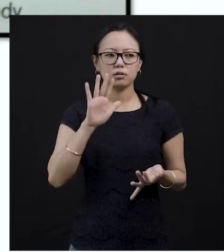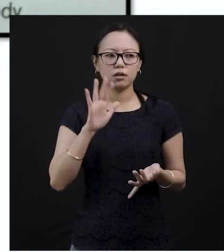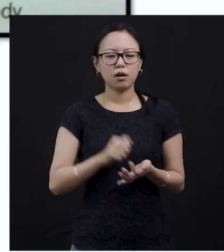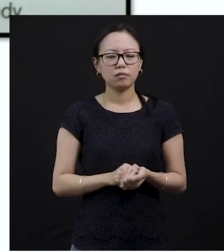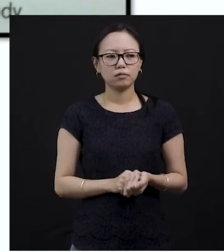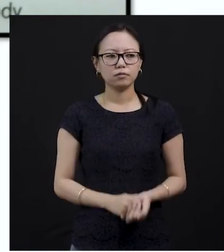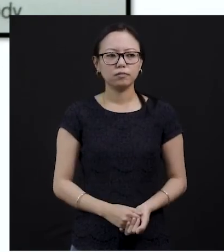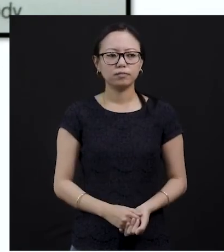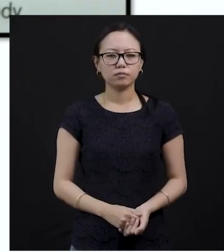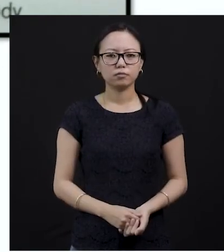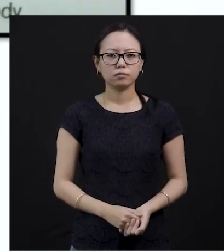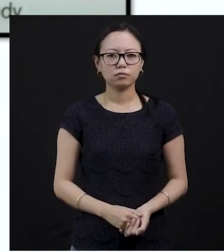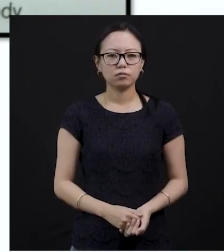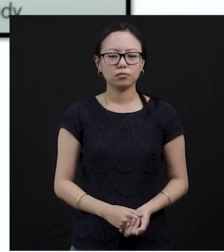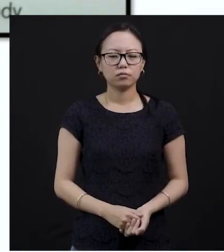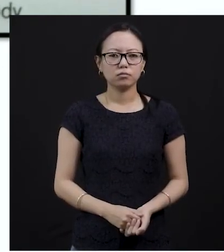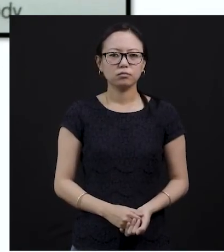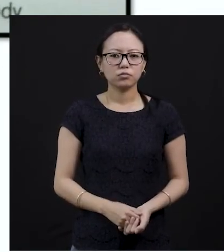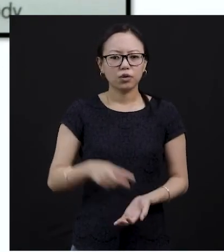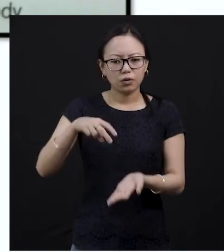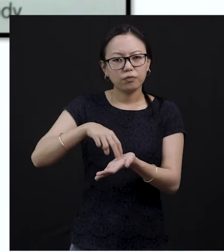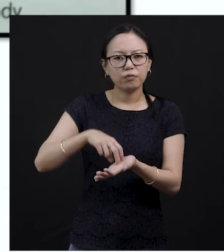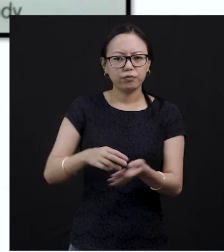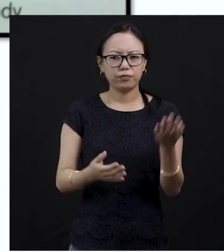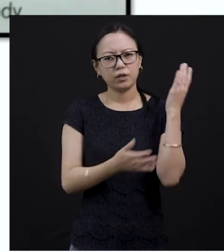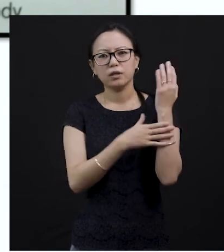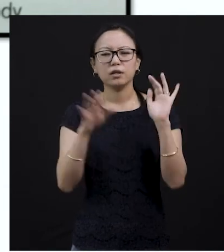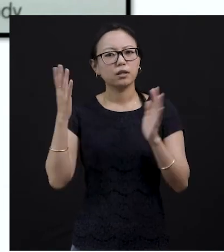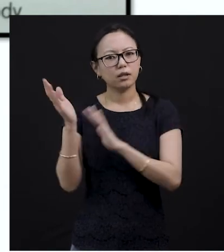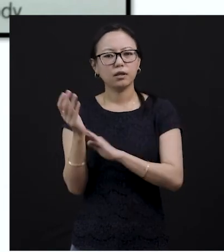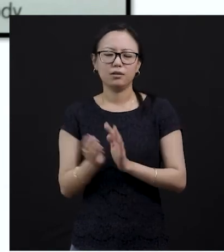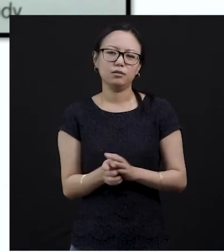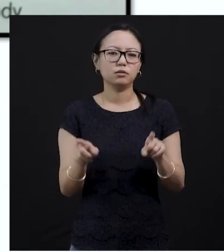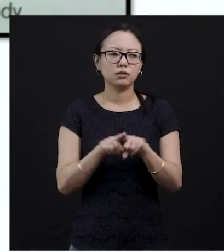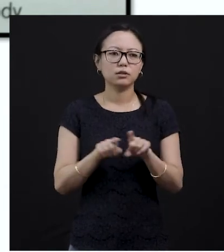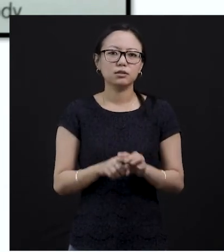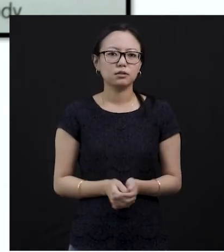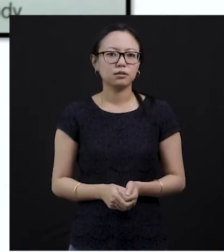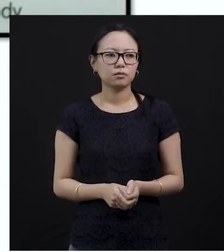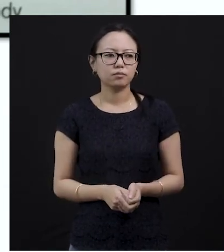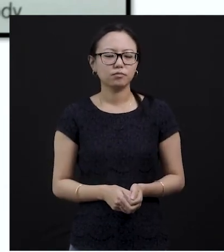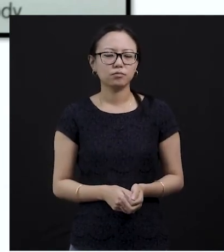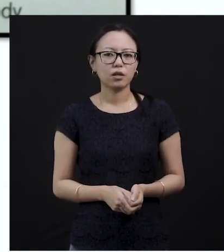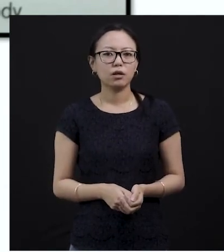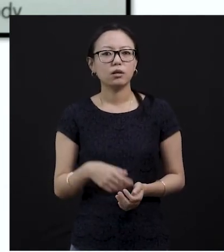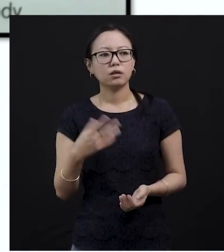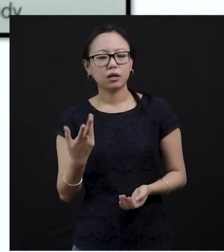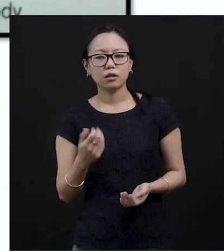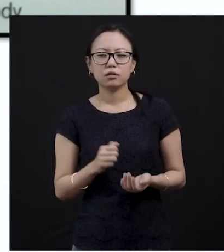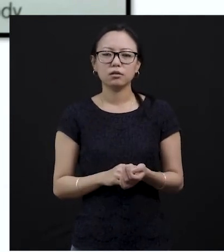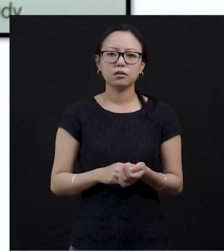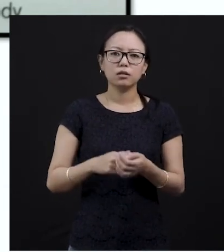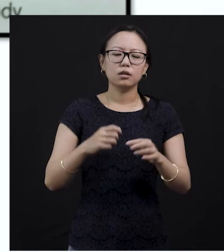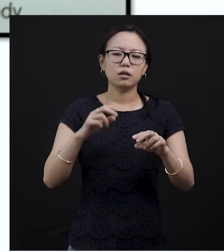as fins, like their feet and hands like us. They have fins, okay? And they have scales,